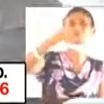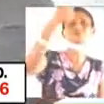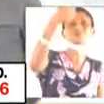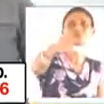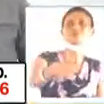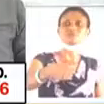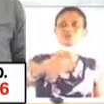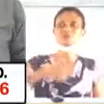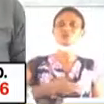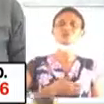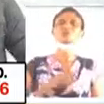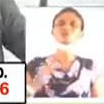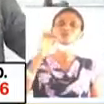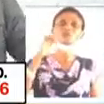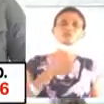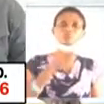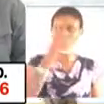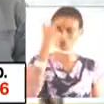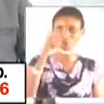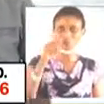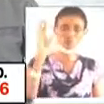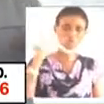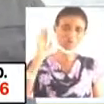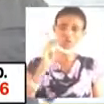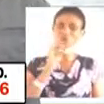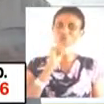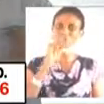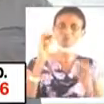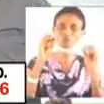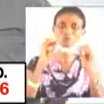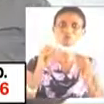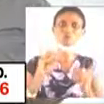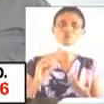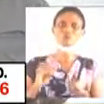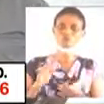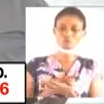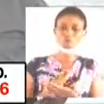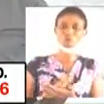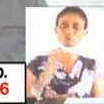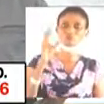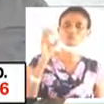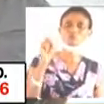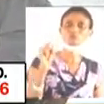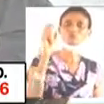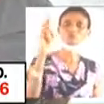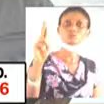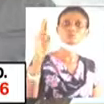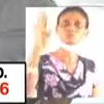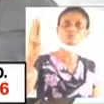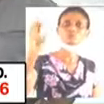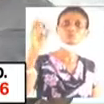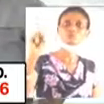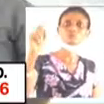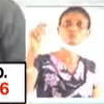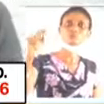you. And because you were not taught substance abuse, you say, oh, I was not taught this topic. Substance abuse and